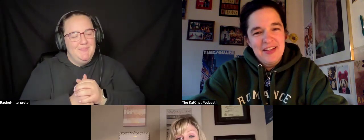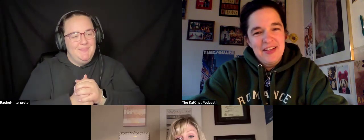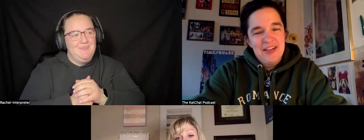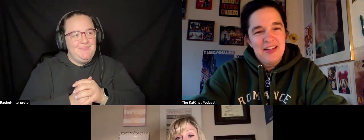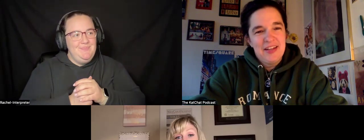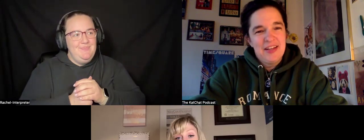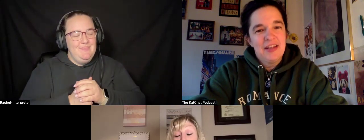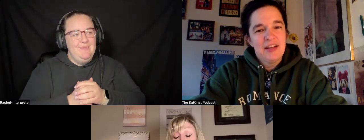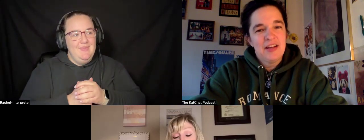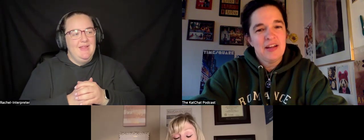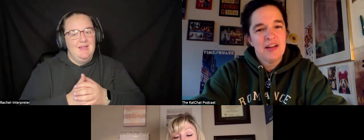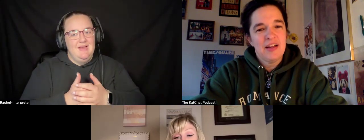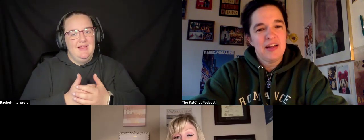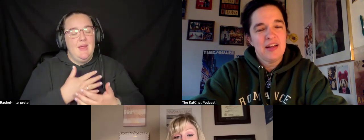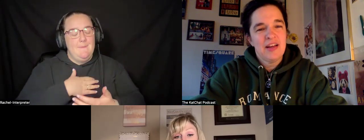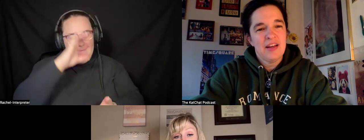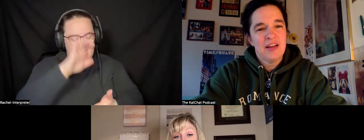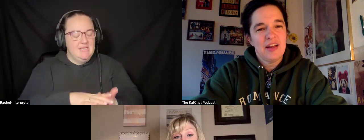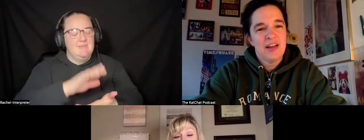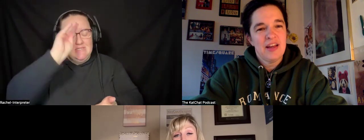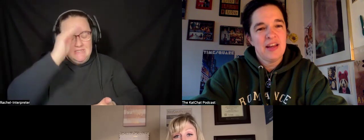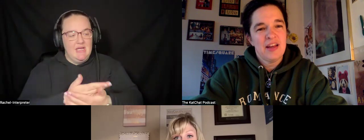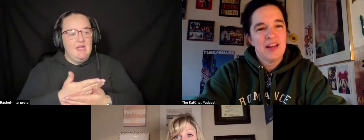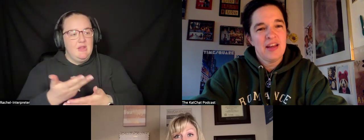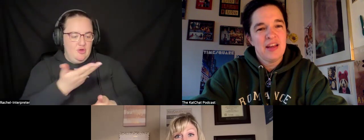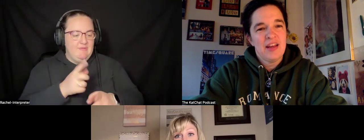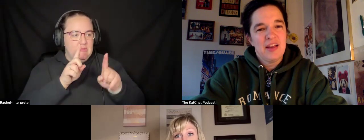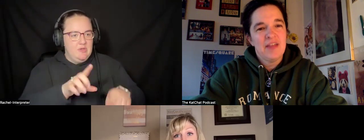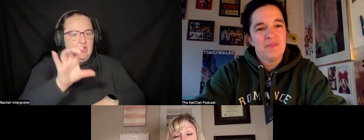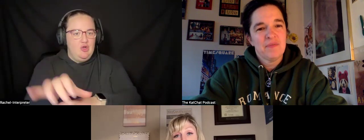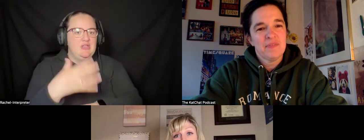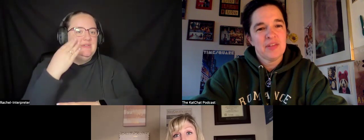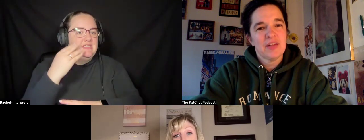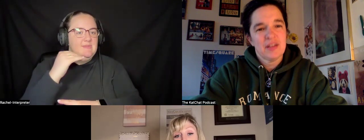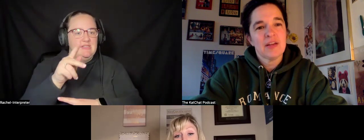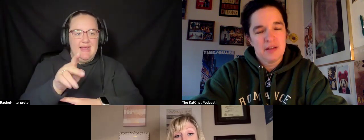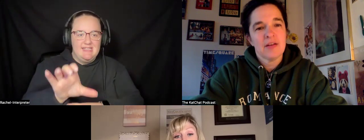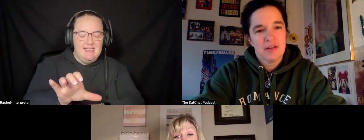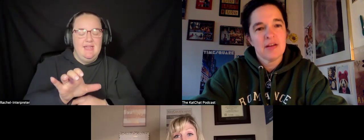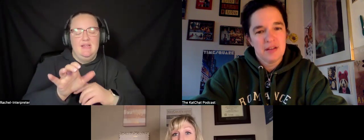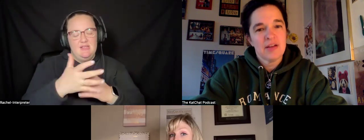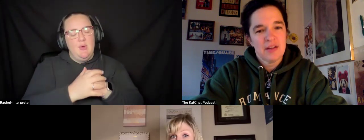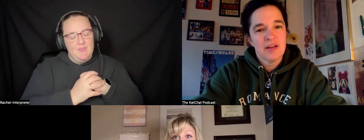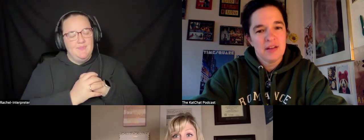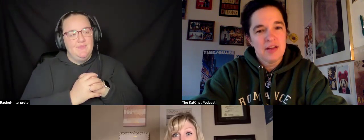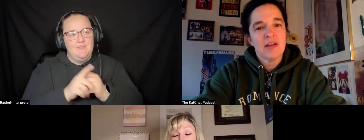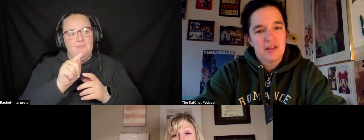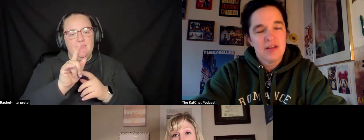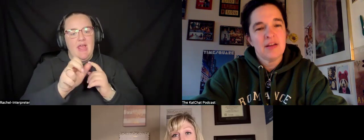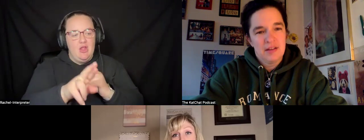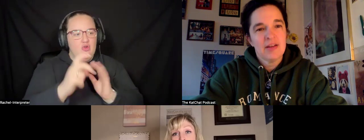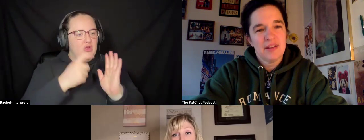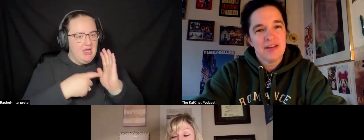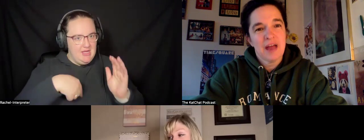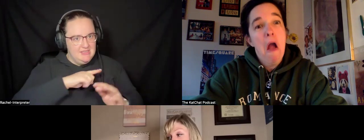went with me, and or my husband and son went with me to the Christmas experience in Kansas City. So Tyler recognized us,